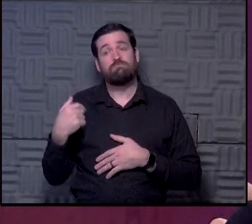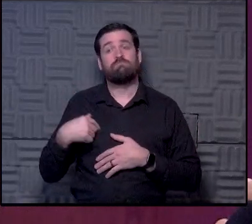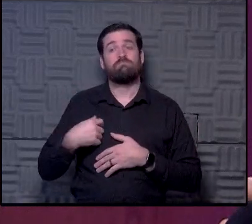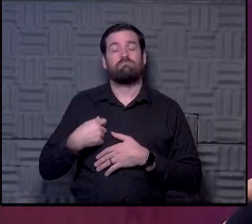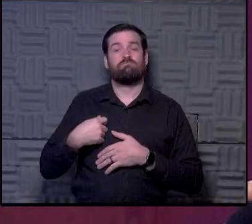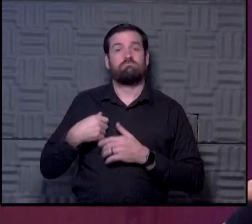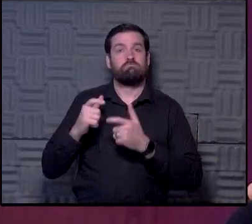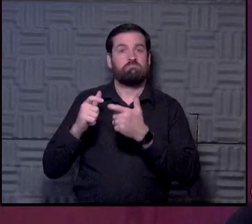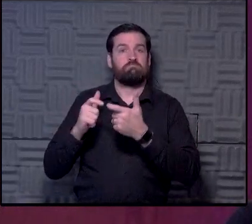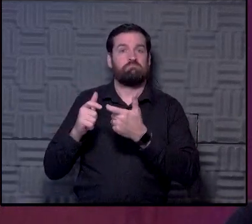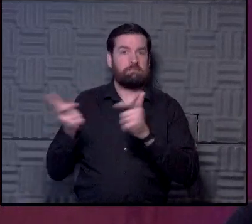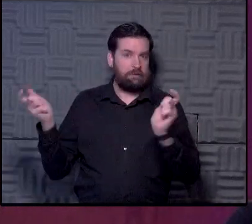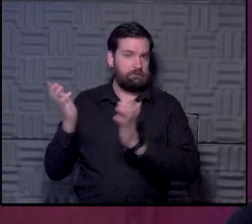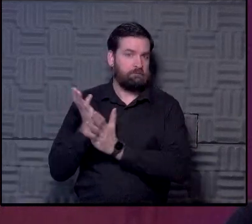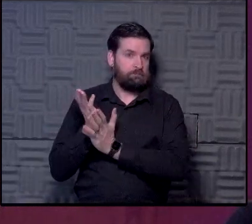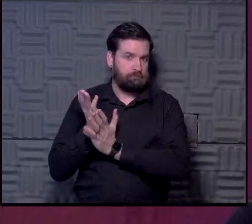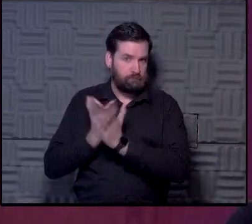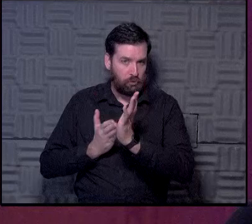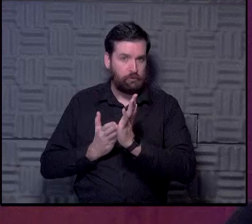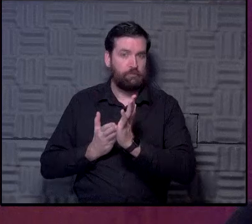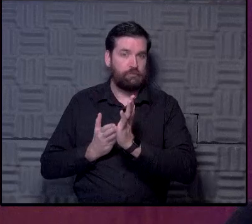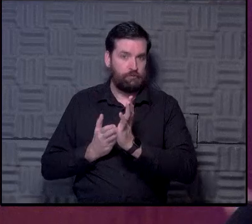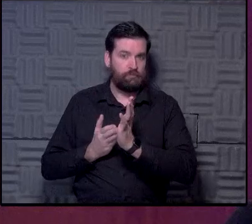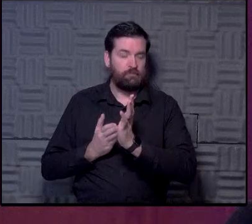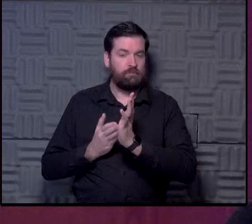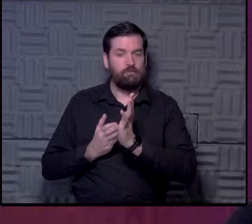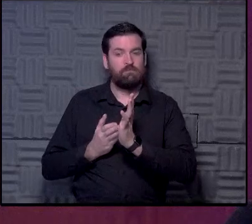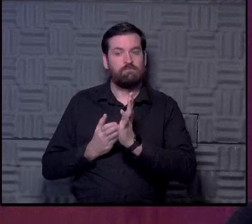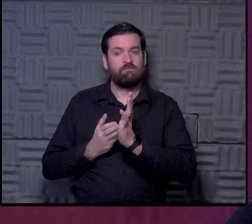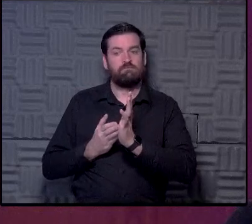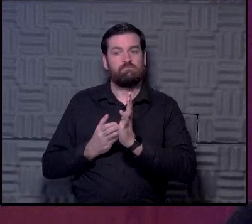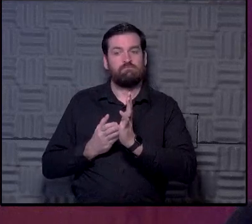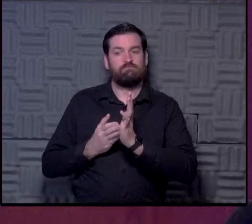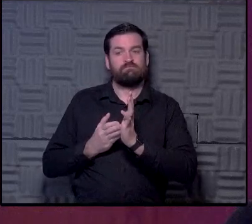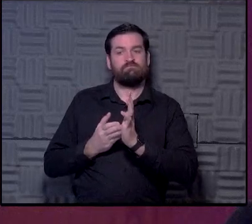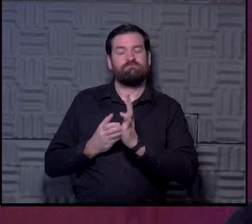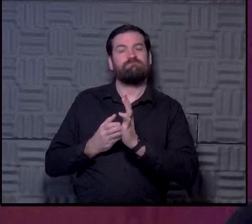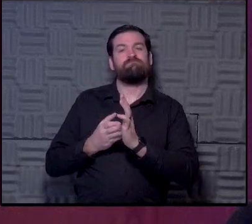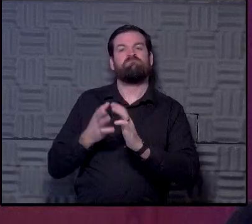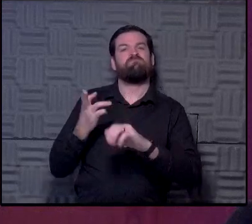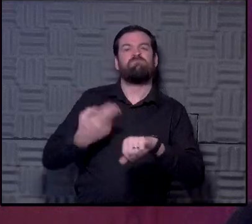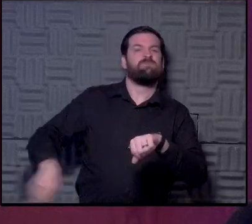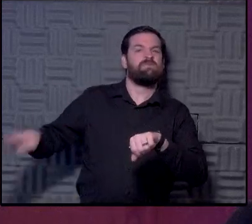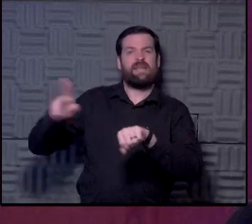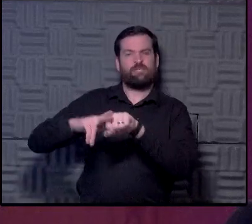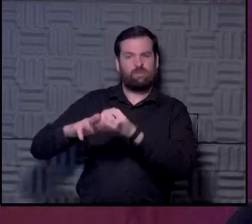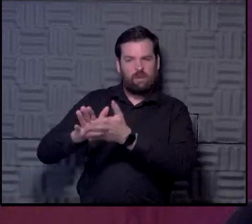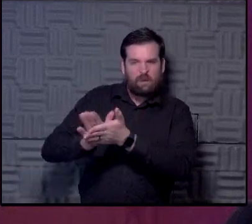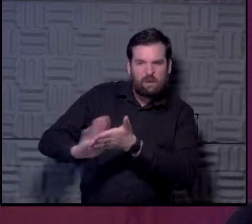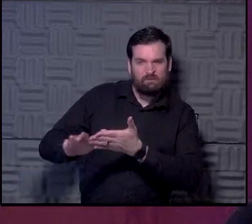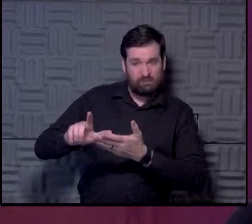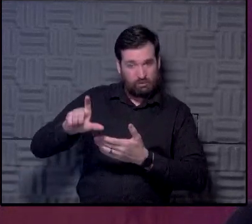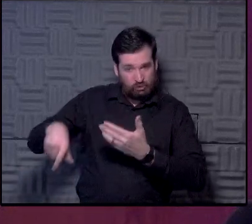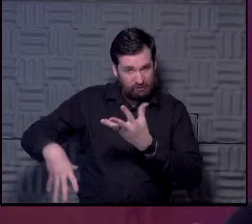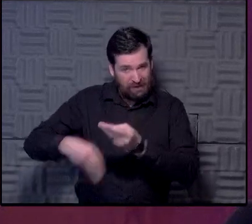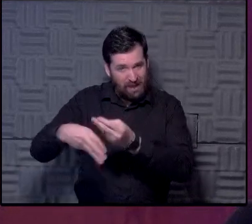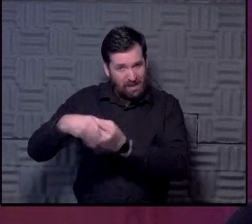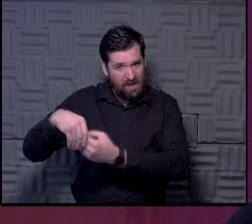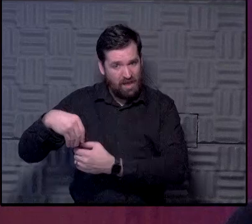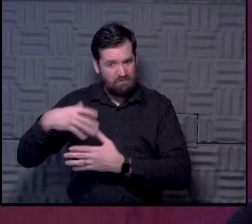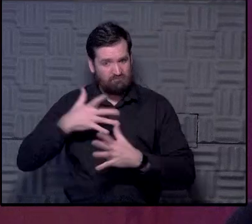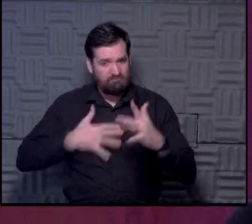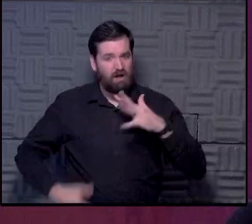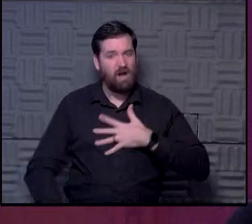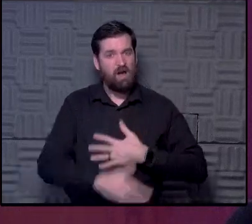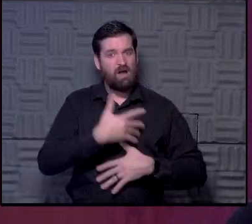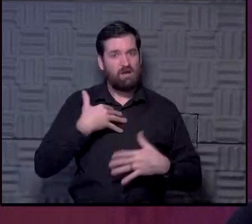a large part of the naturopathic leaning community that just wonders, should you be putting extra things in my